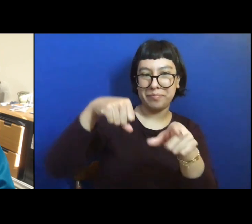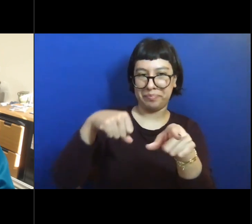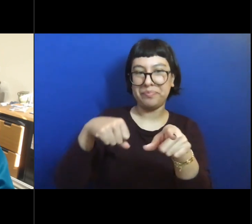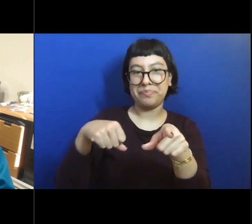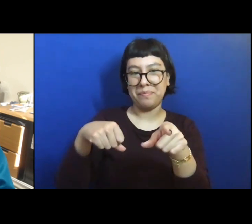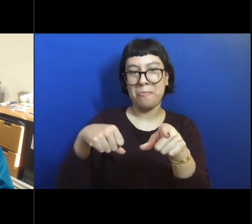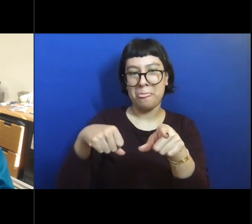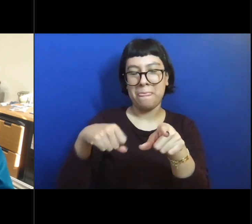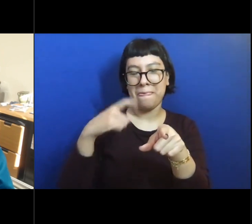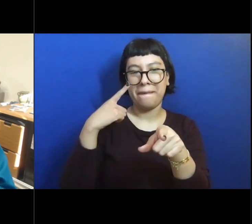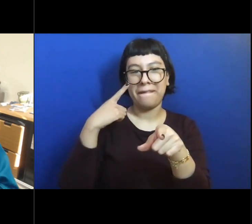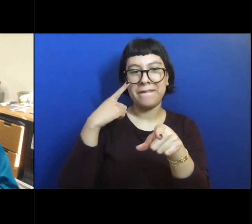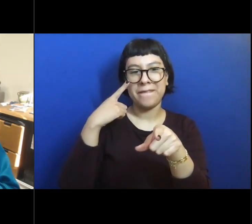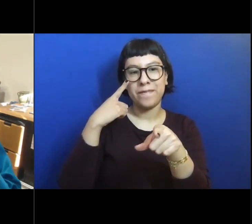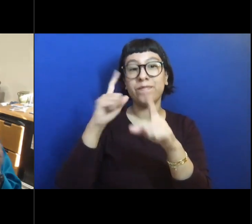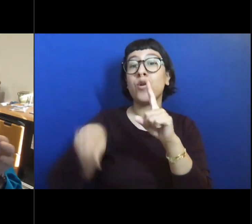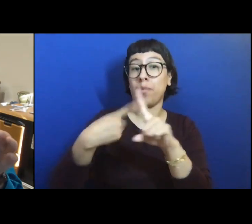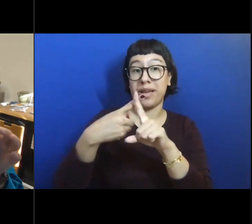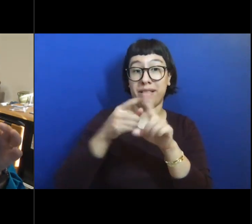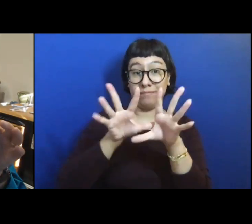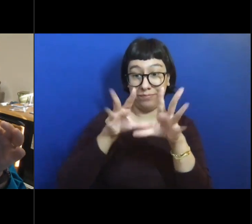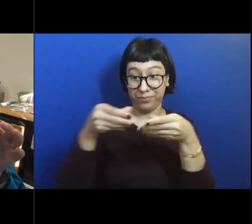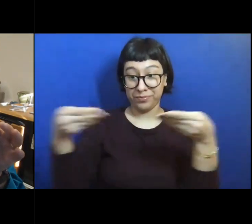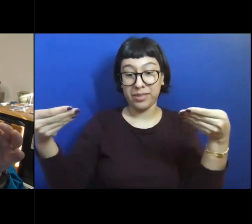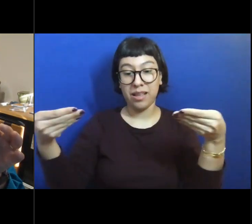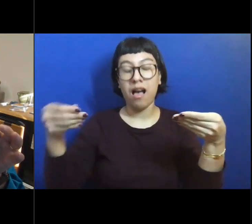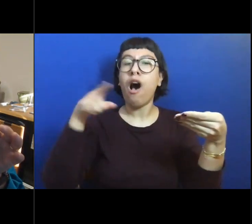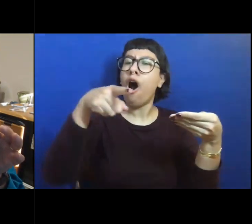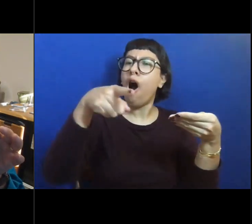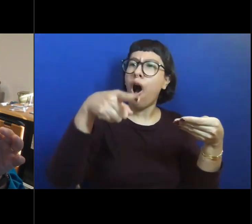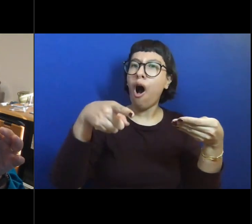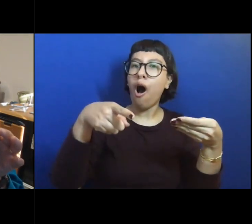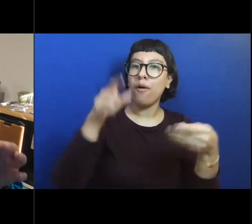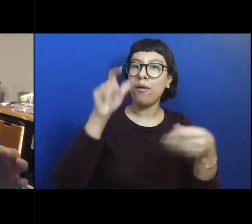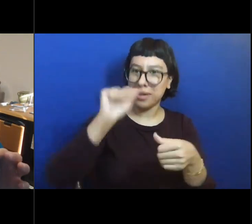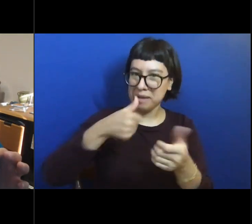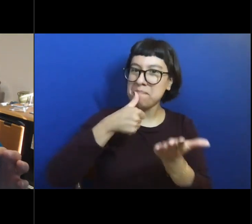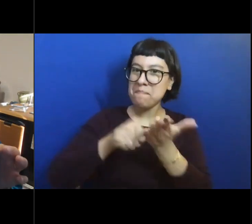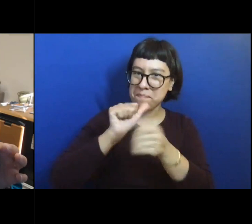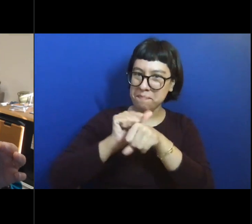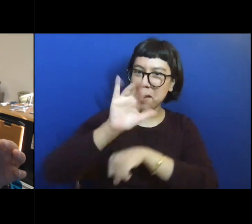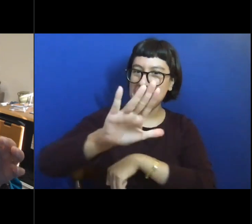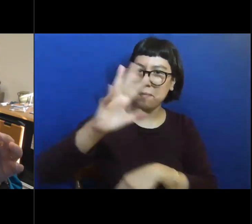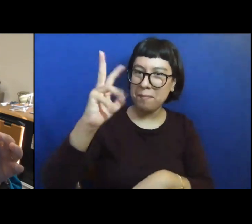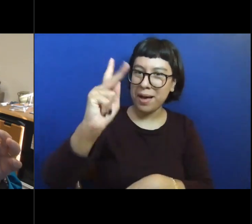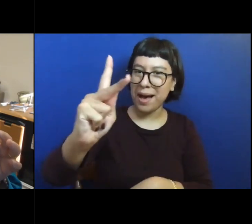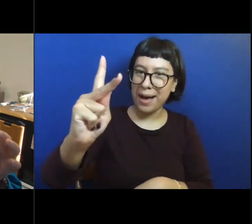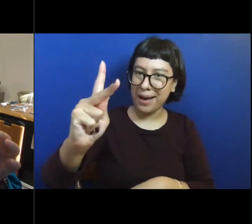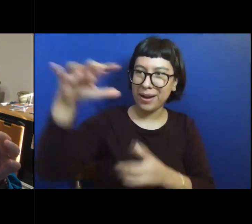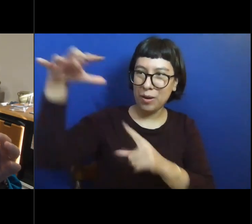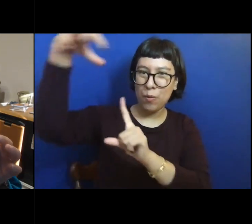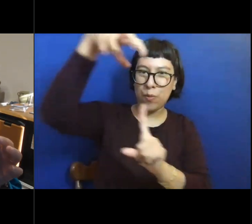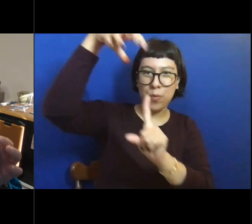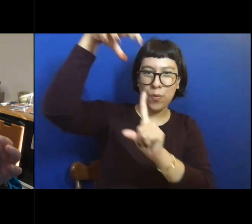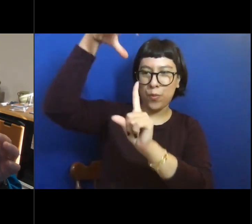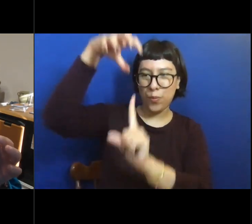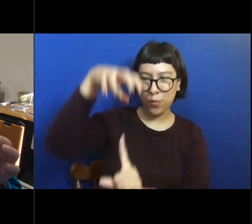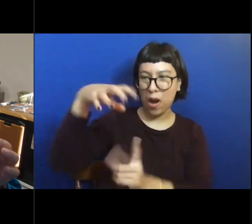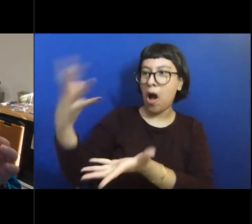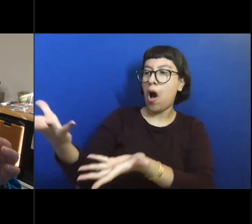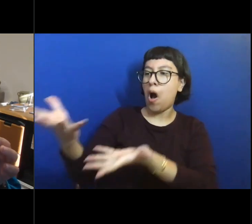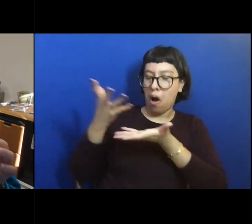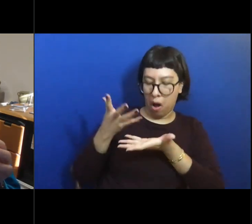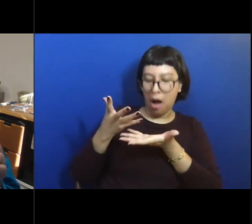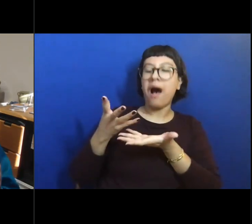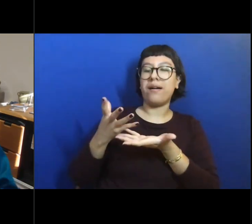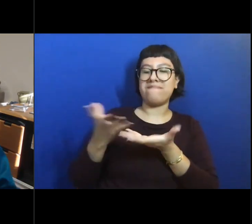weather instrument, and when you unroll it, you realize you can put it back in this bag and mail it back to the weather service, and